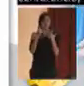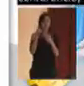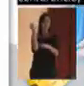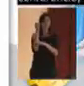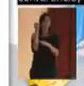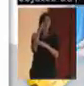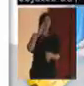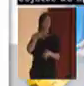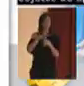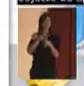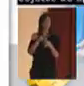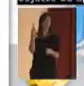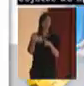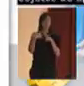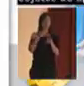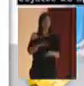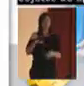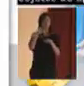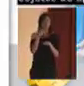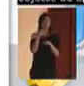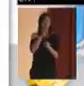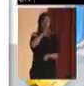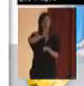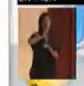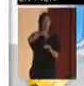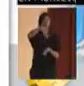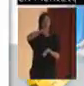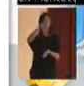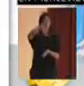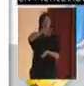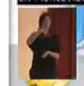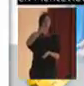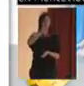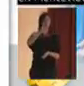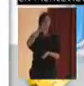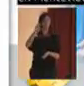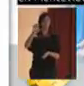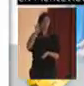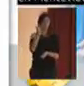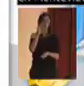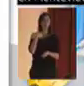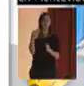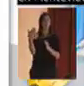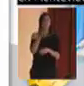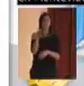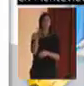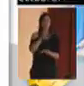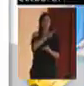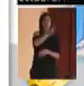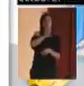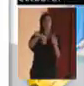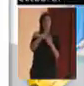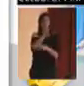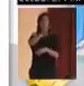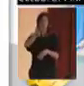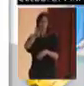conference on learning objects. It will take place in Montevideo between the 11th and the 14th of October.